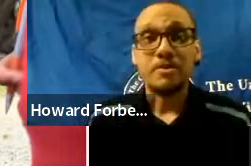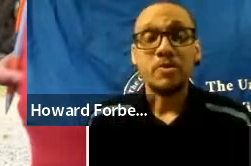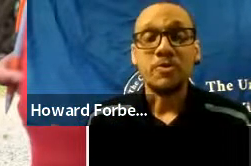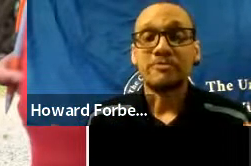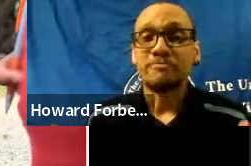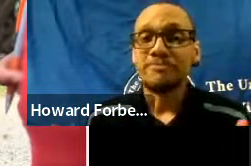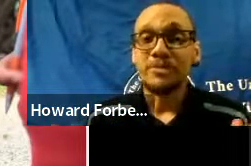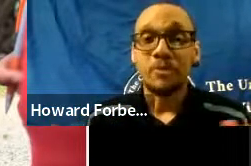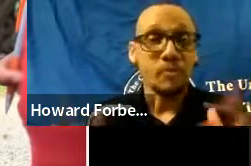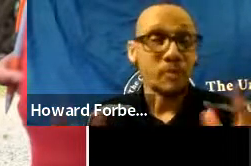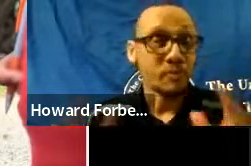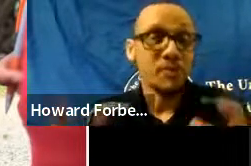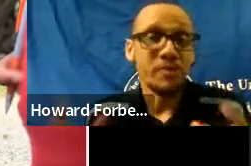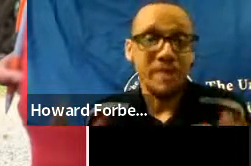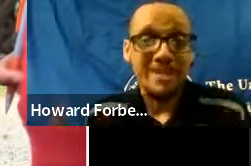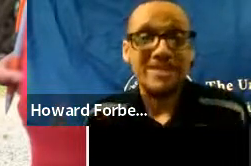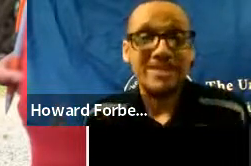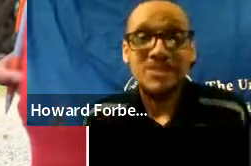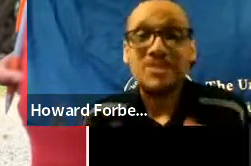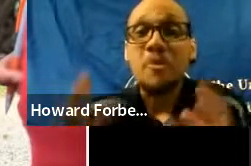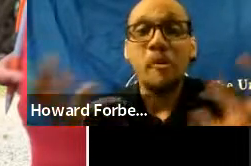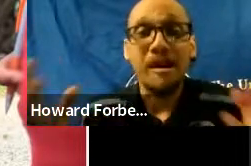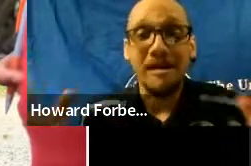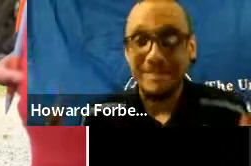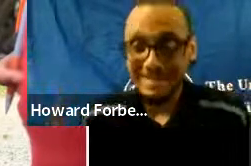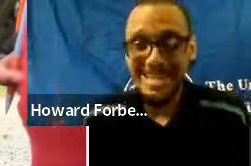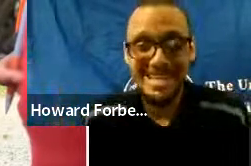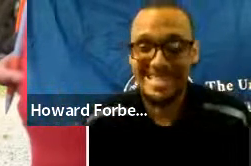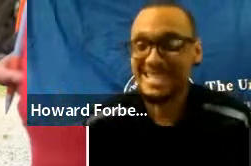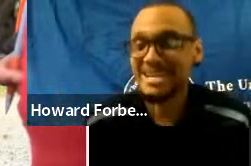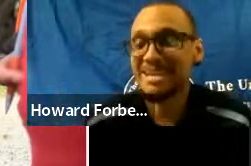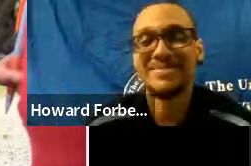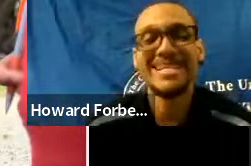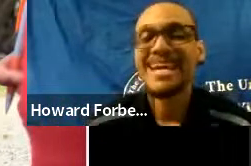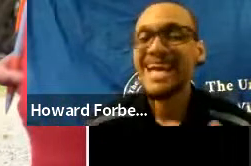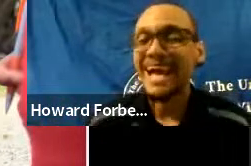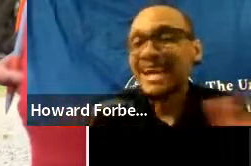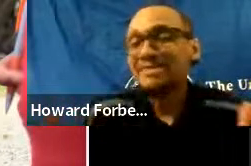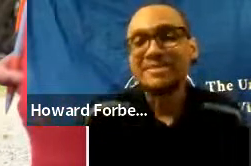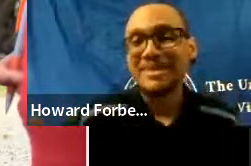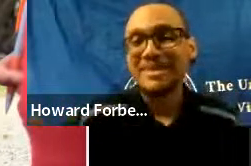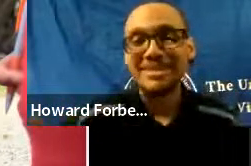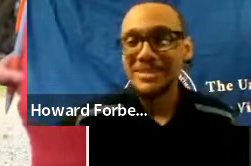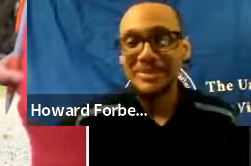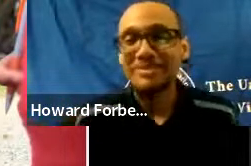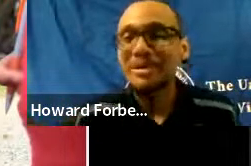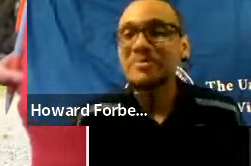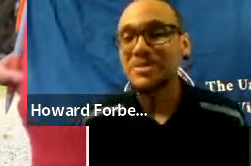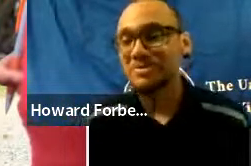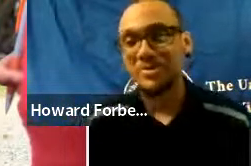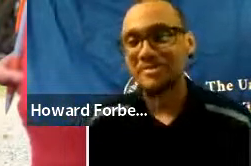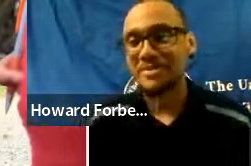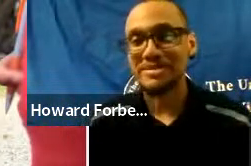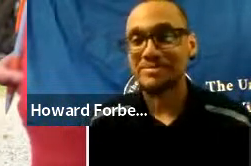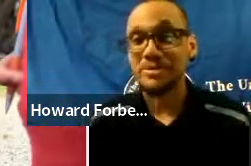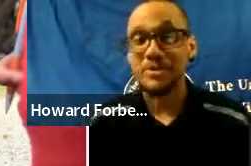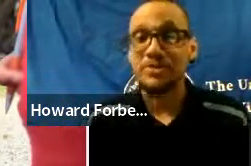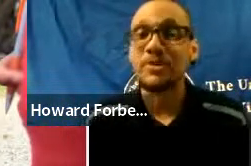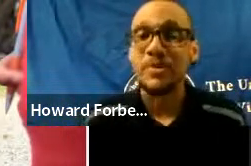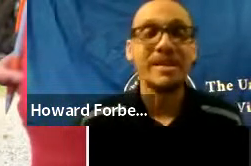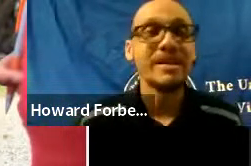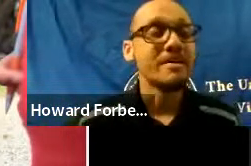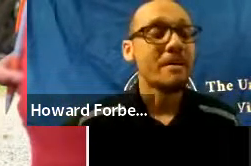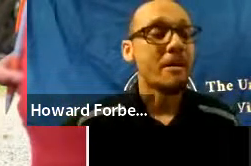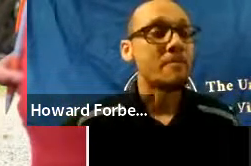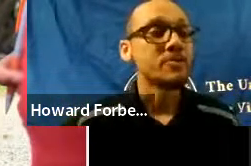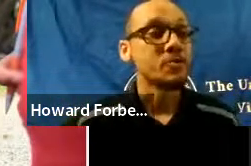to, the program has snowballed. I mean, I can't even begin to describe how much this program has